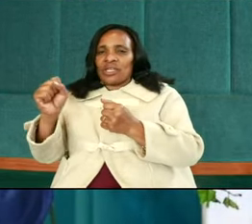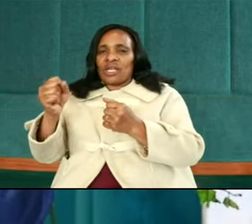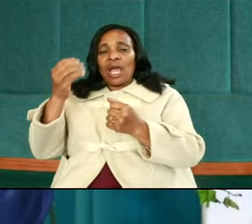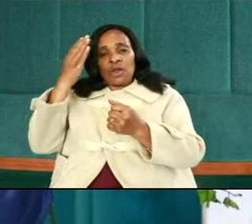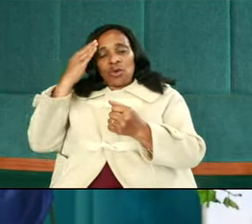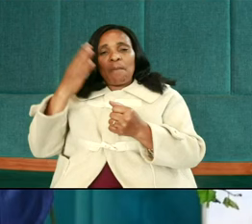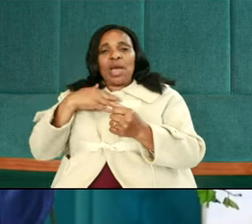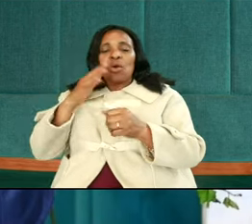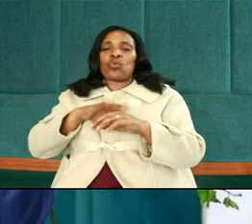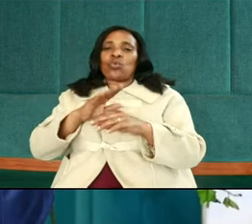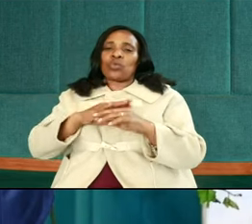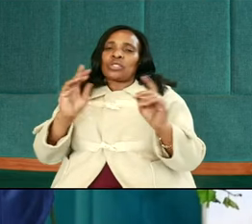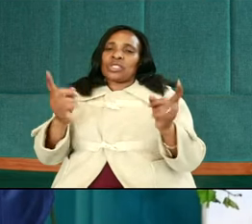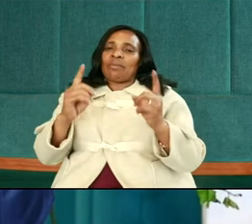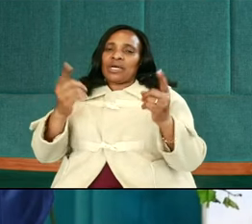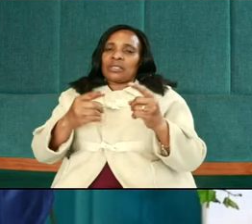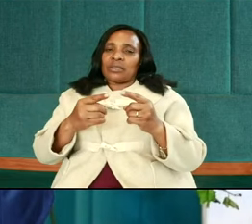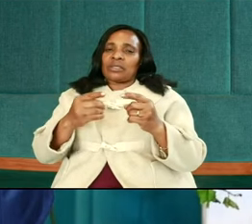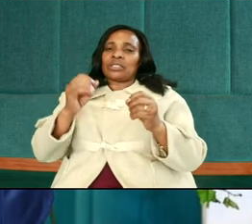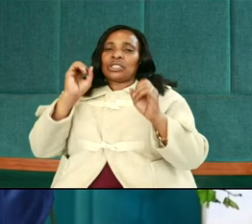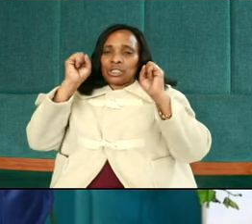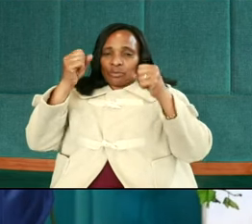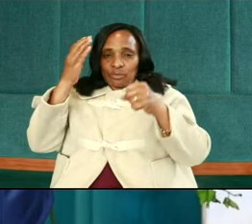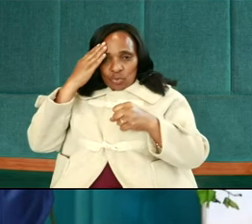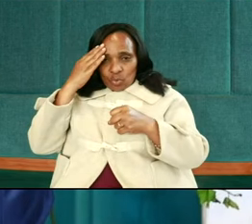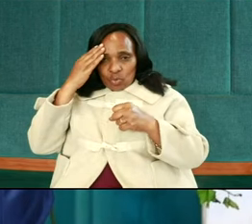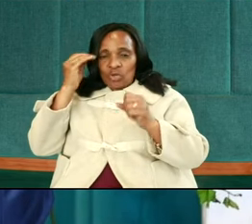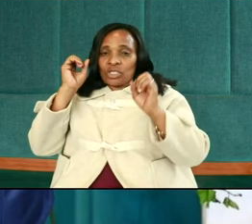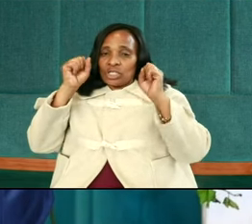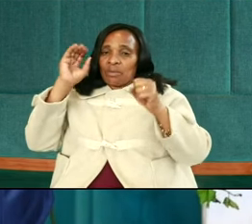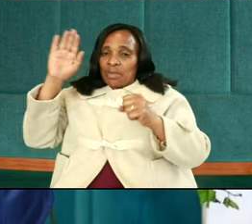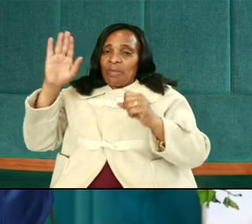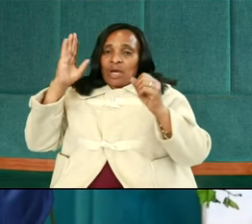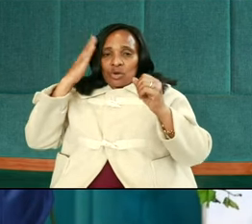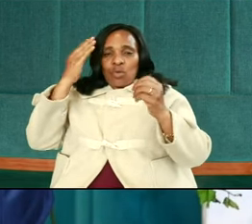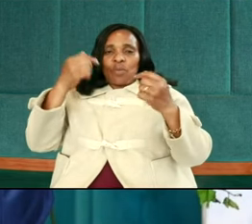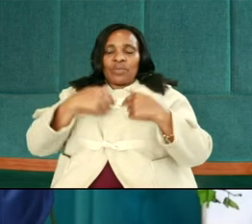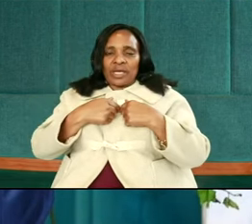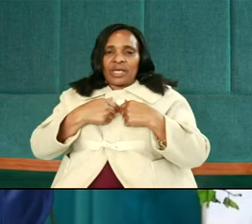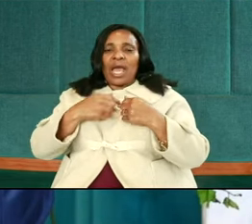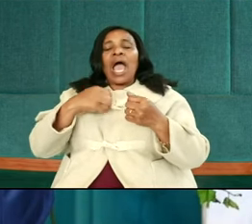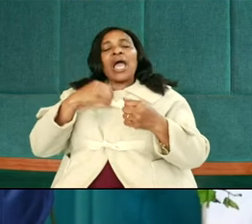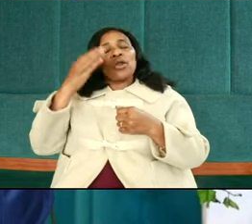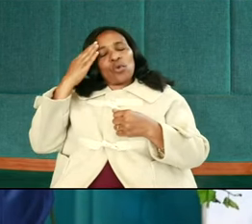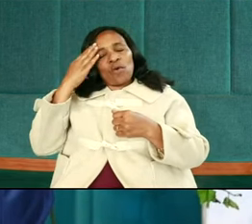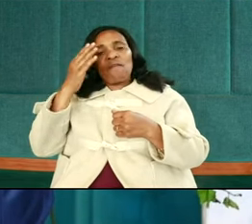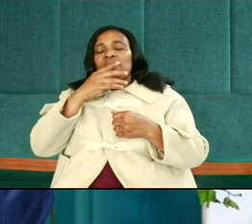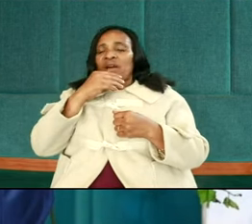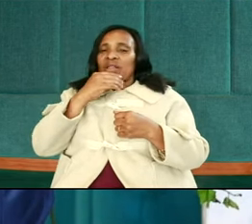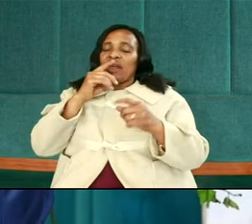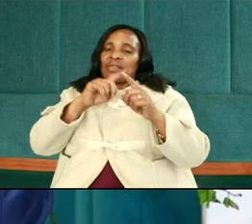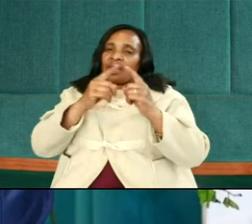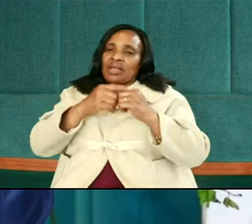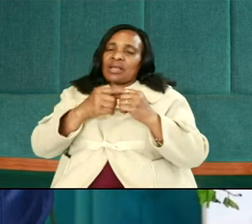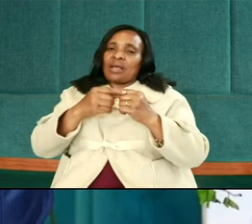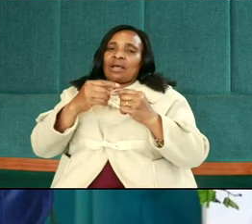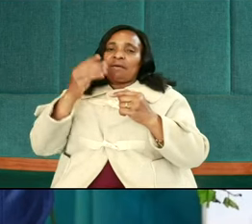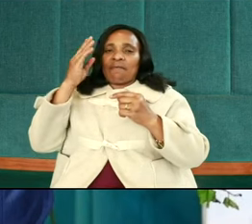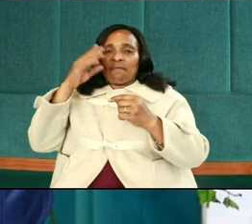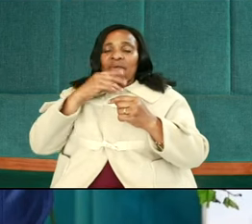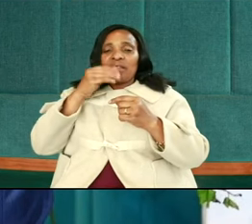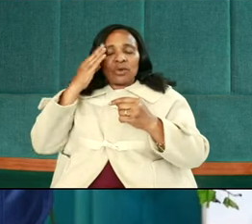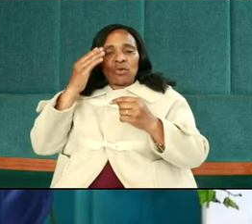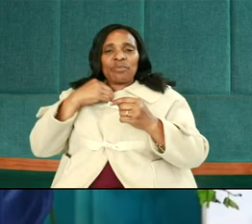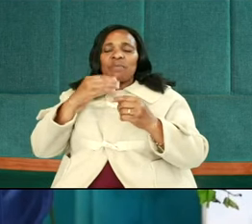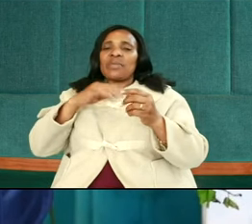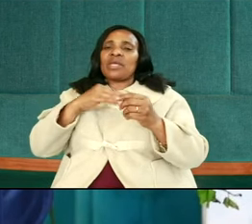my sheep, and my sheep know me. Just as the Father knows me and I know the Father, I lay down my life for my sheep. I